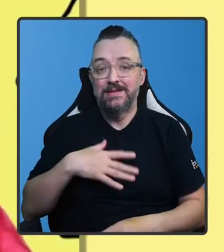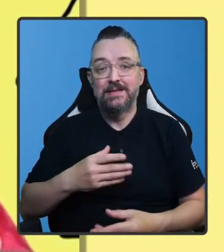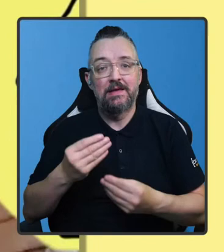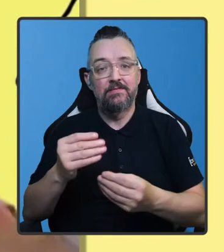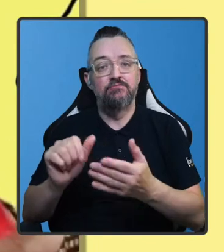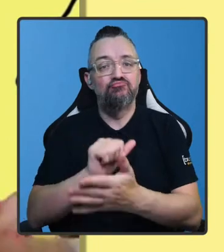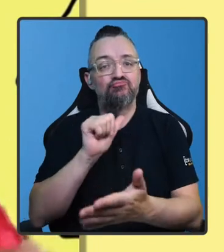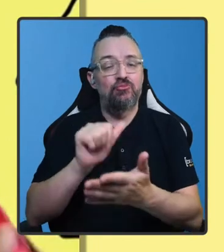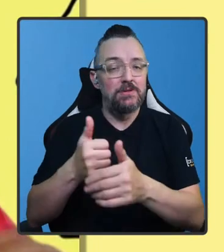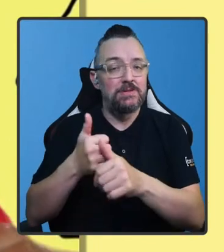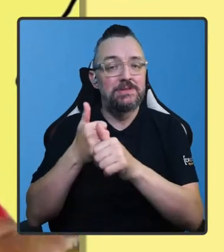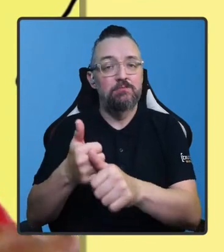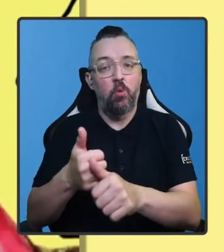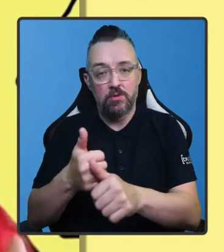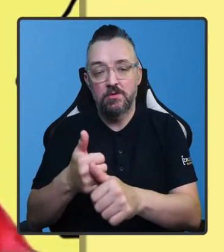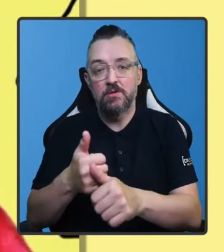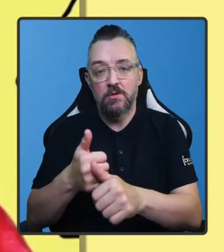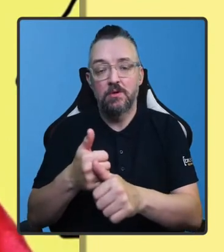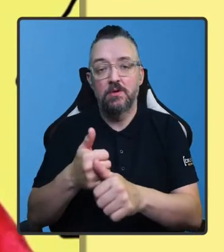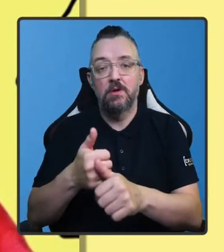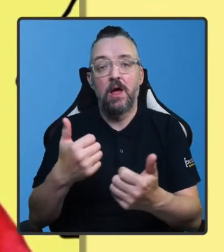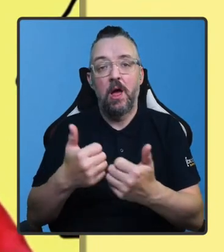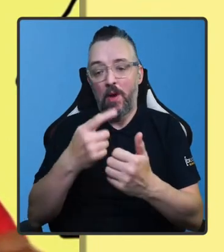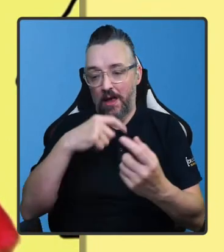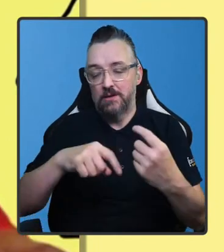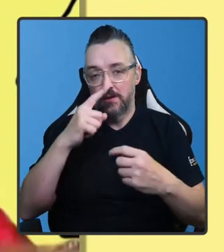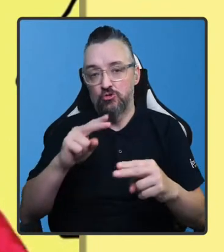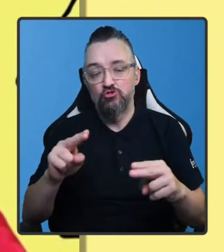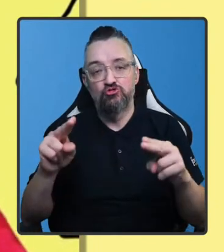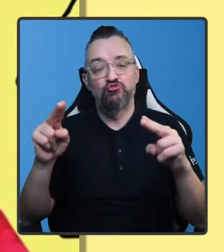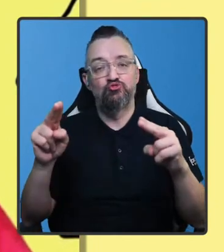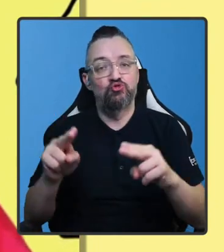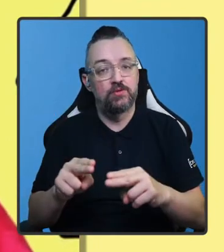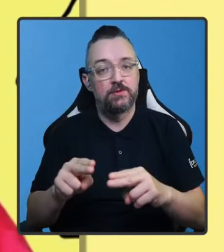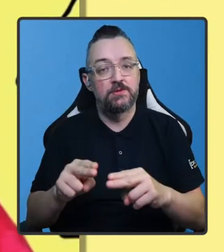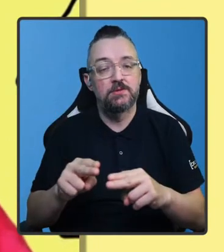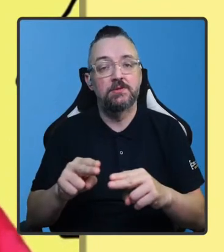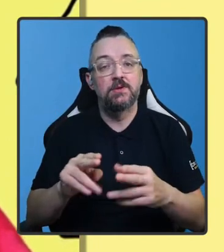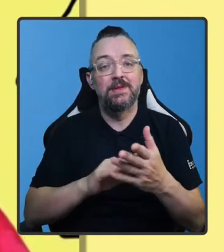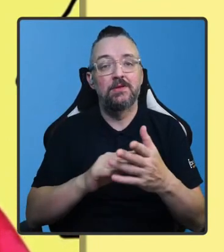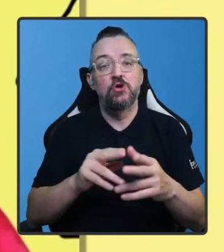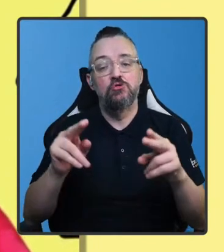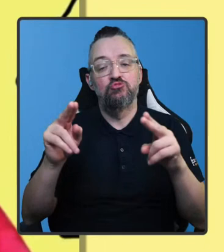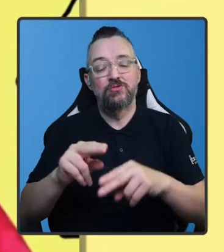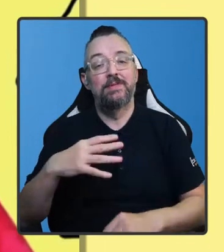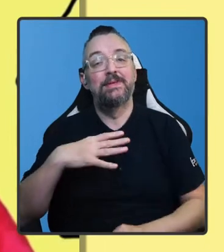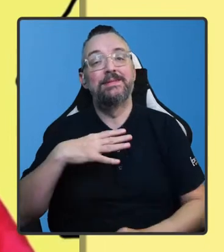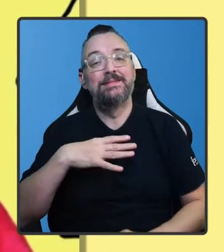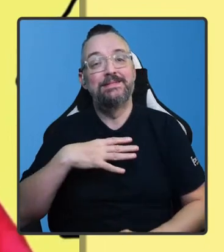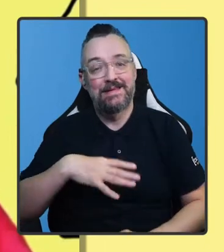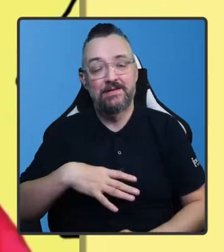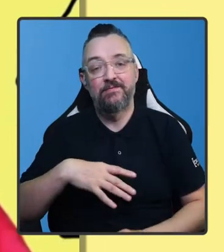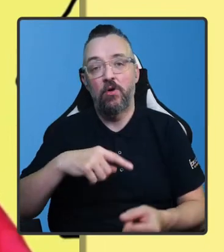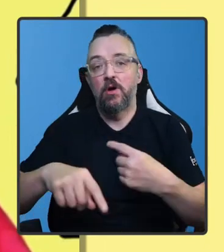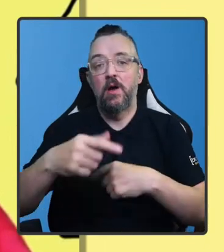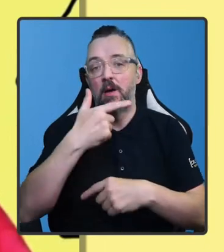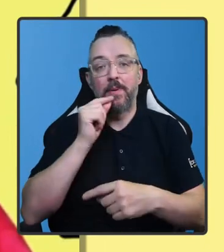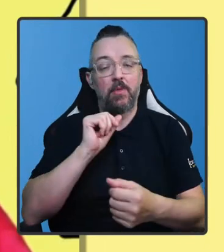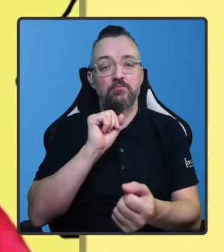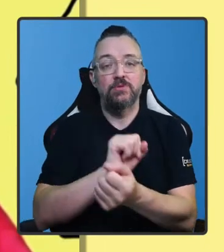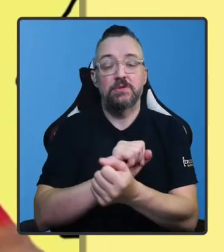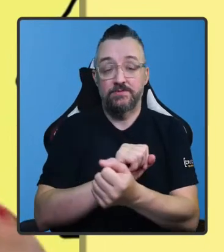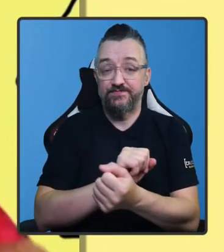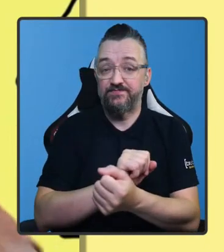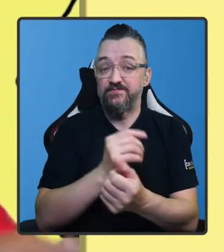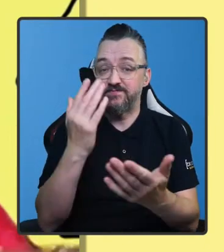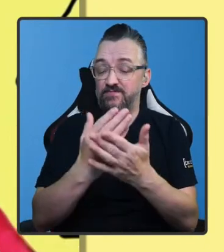to support them is the way to reduce overall offending and therefore reduce the need for people to be imprisoned. It's pretty clear then